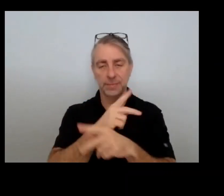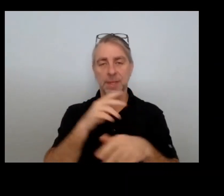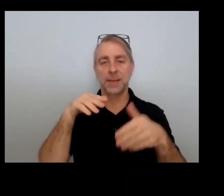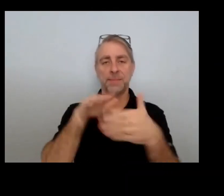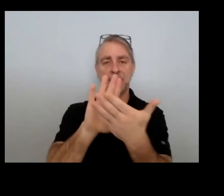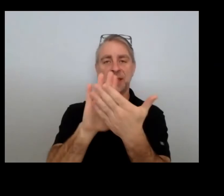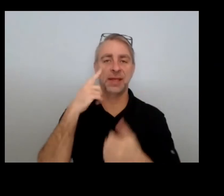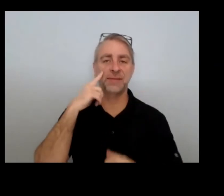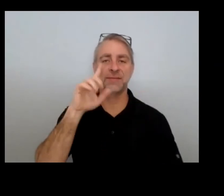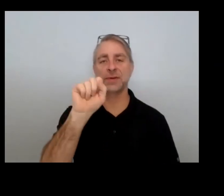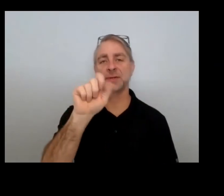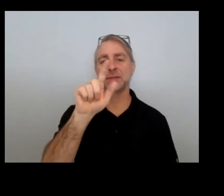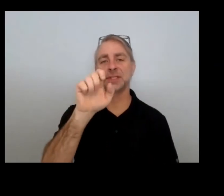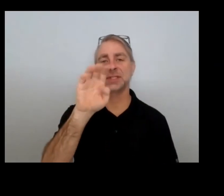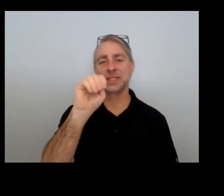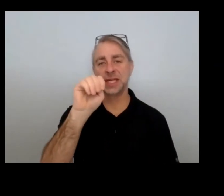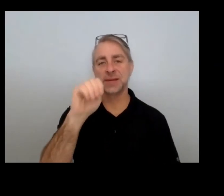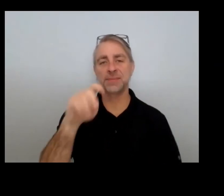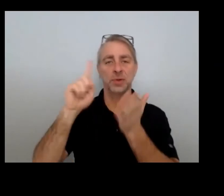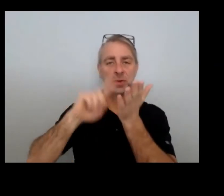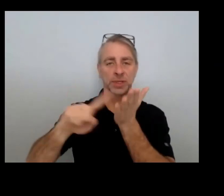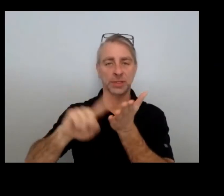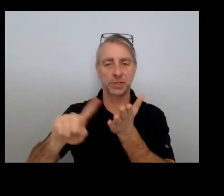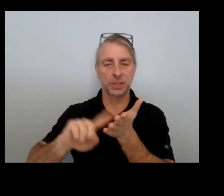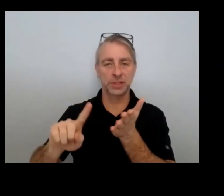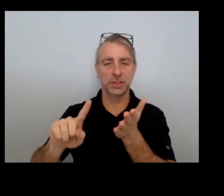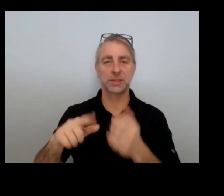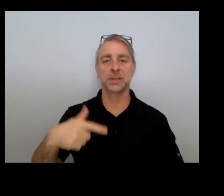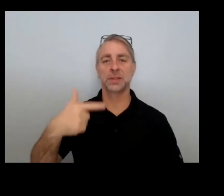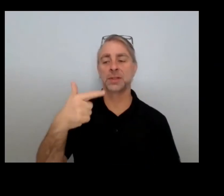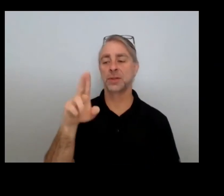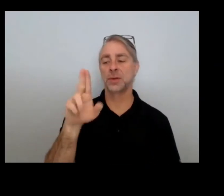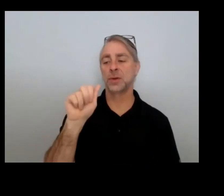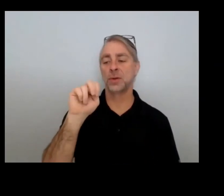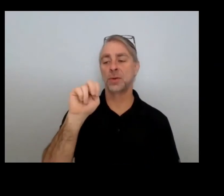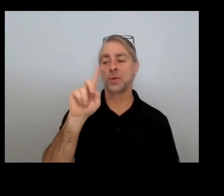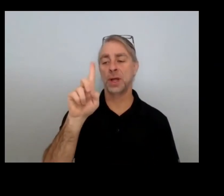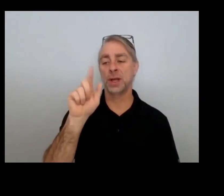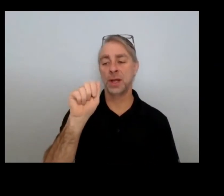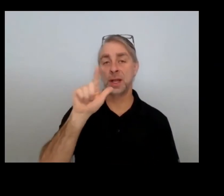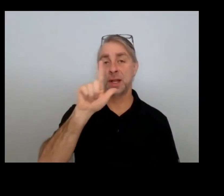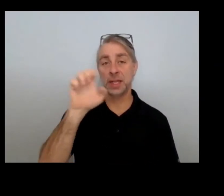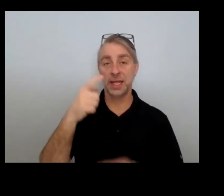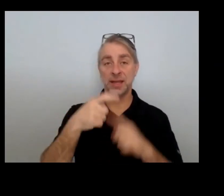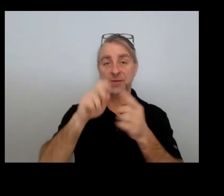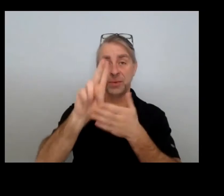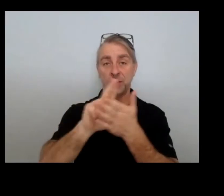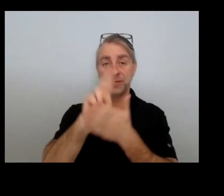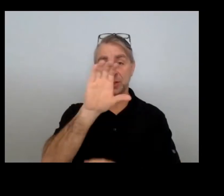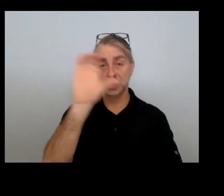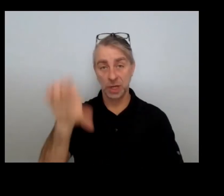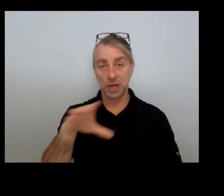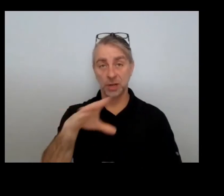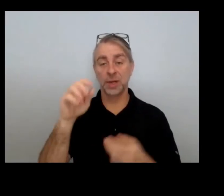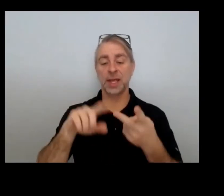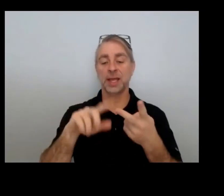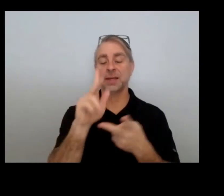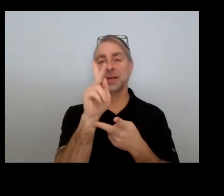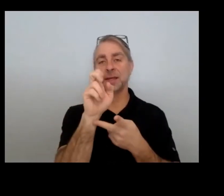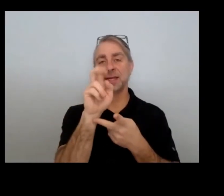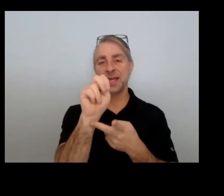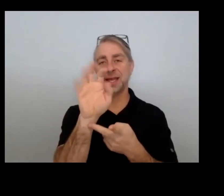Education Research. It will be led by Guanghao Li of University of Chicago and Kenneth Frank from Michigan